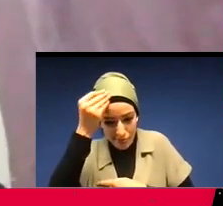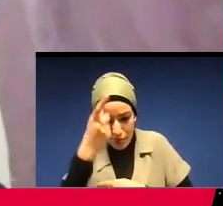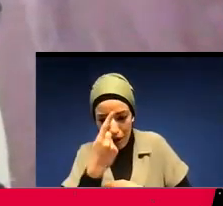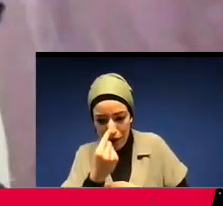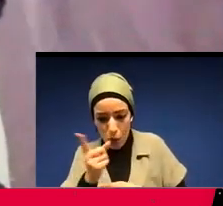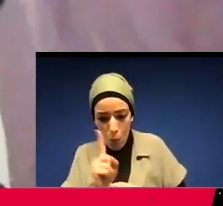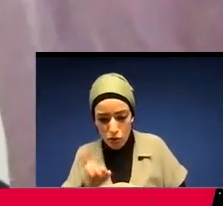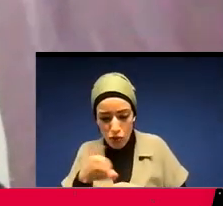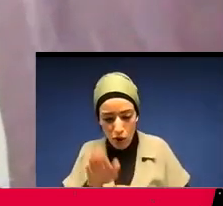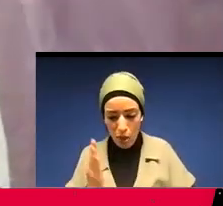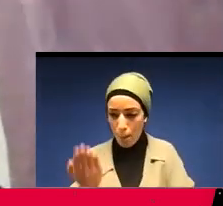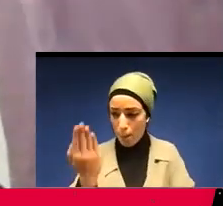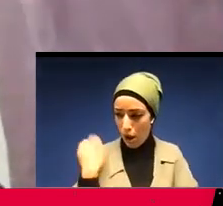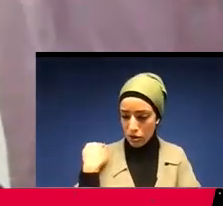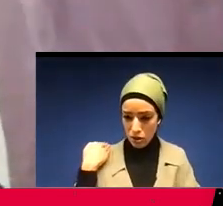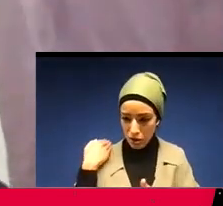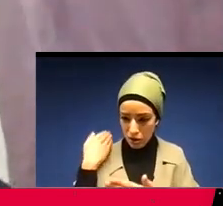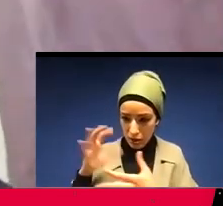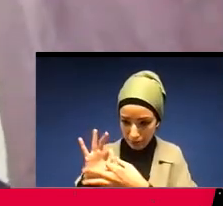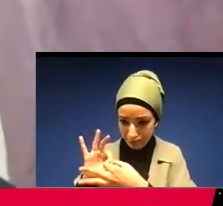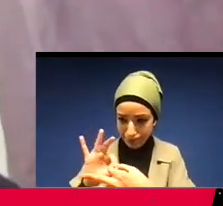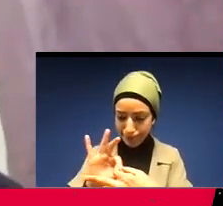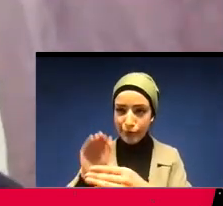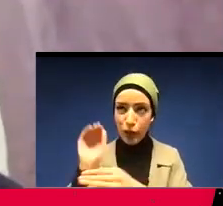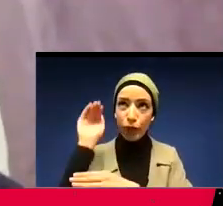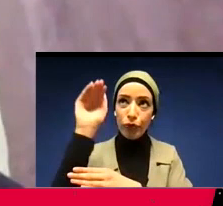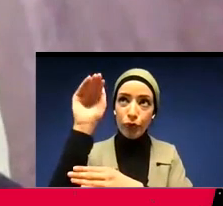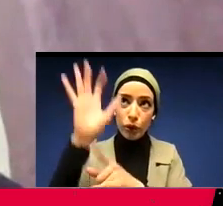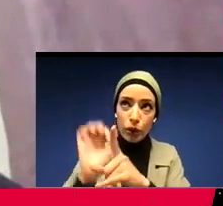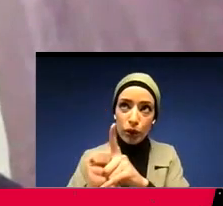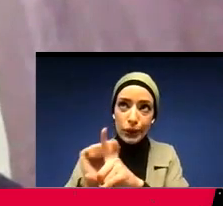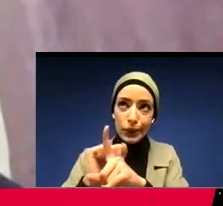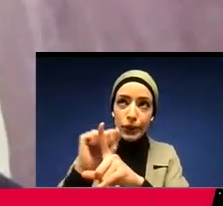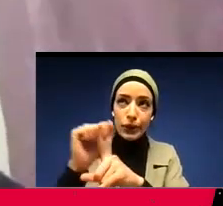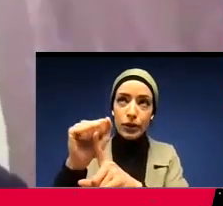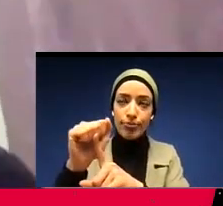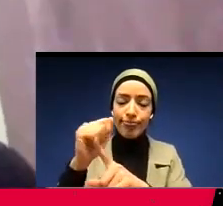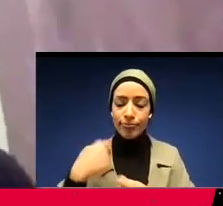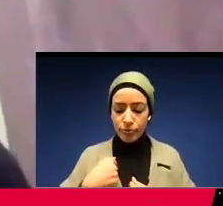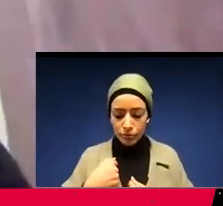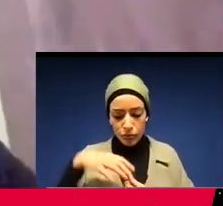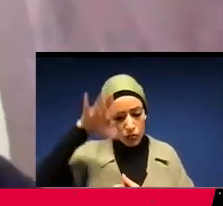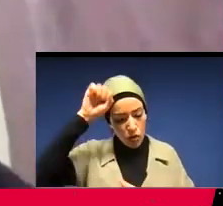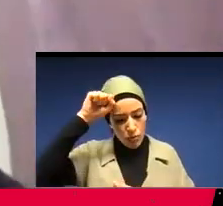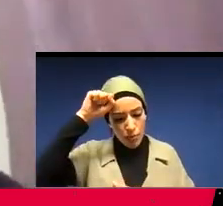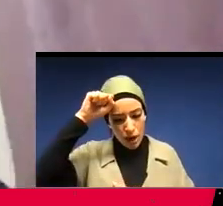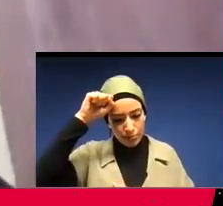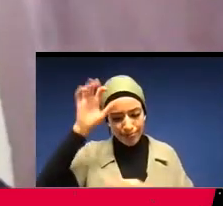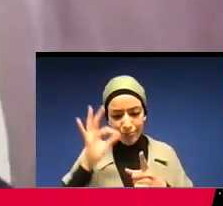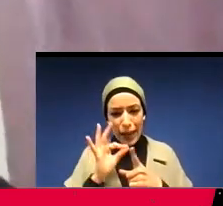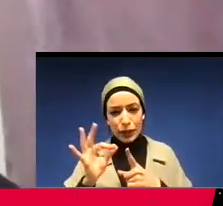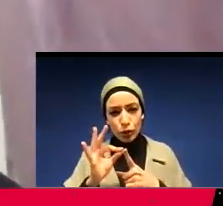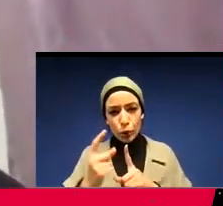lessons that we can learn from the past for the future? And, you know, I remember an